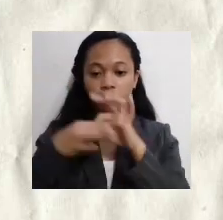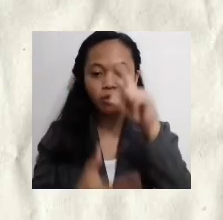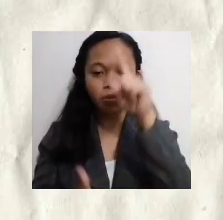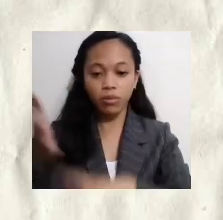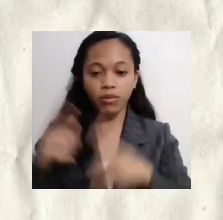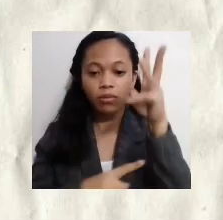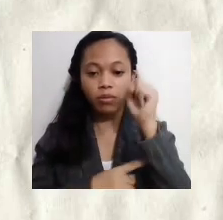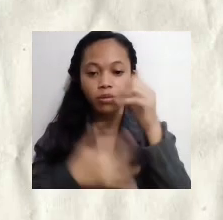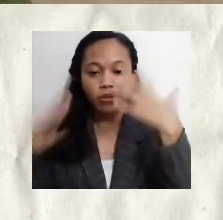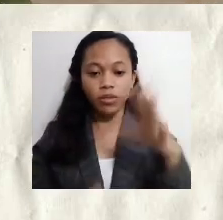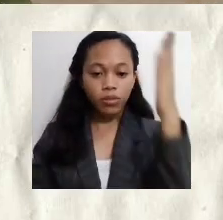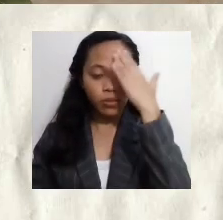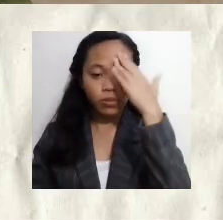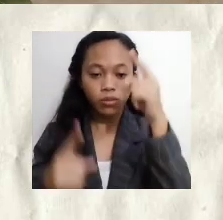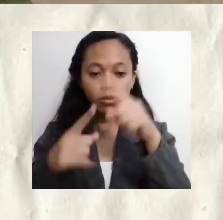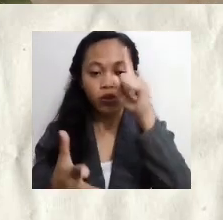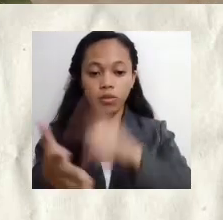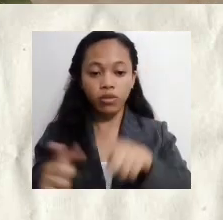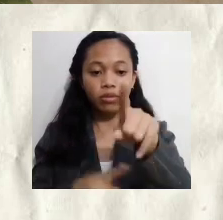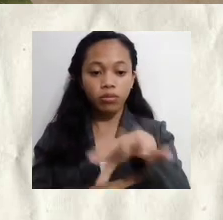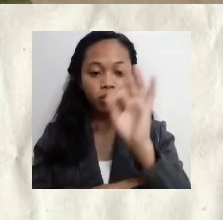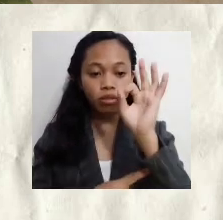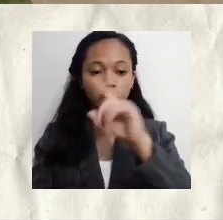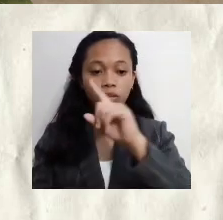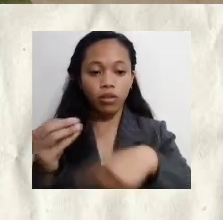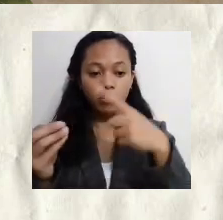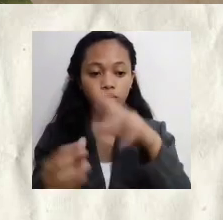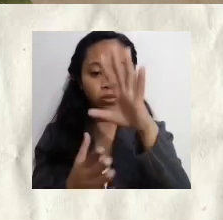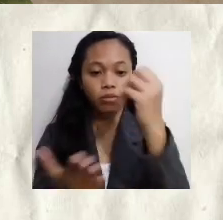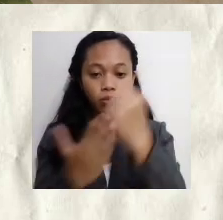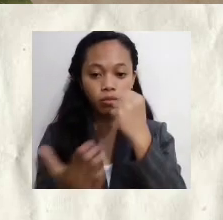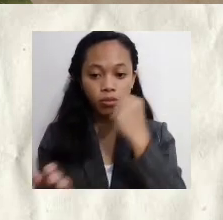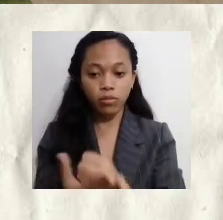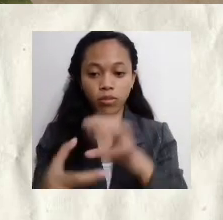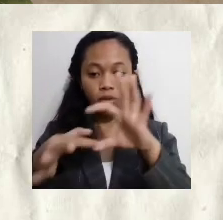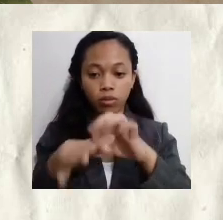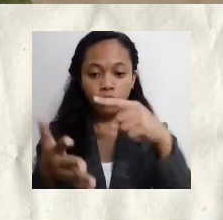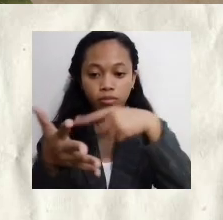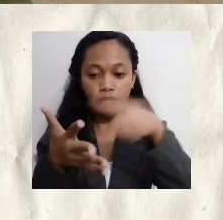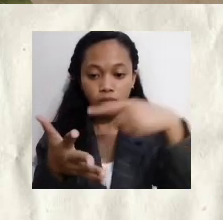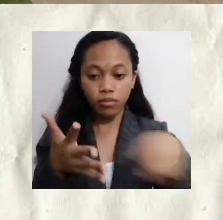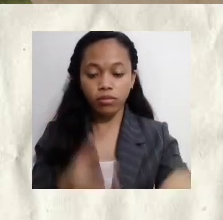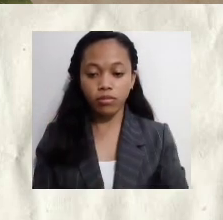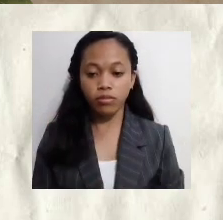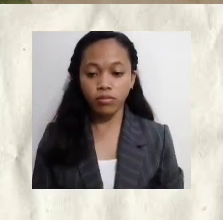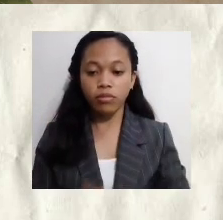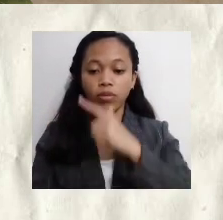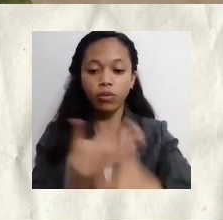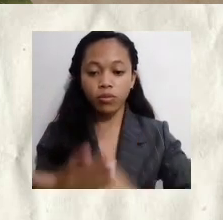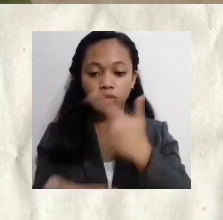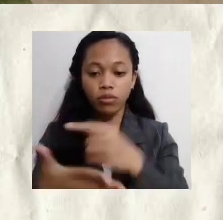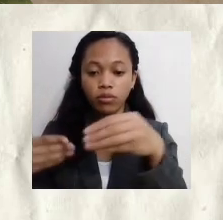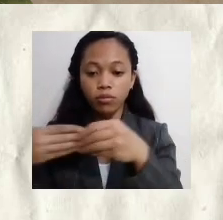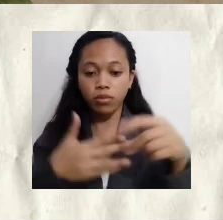certain problem. The conclusion section summarizes the key findings of the study, starting the main results